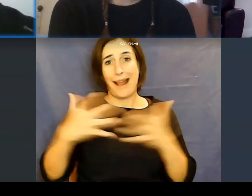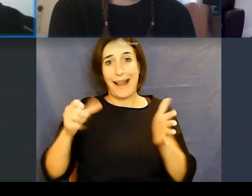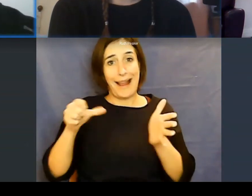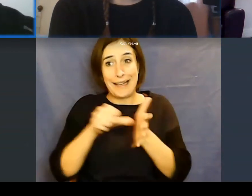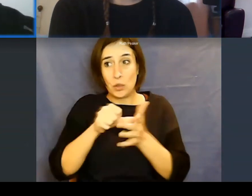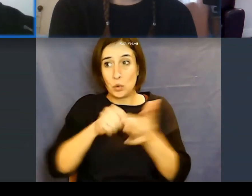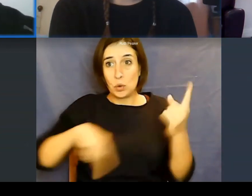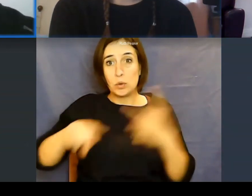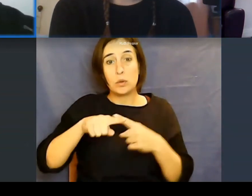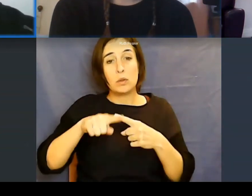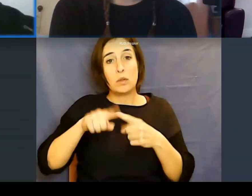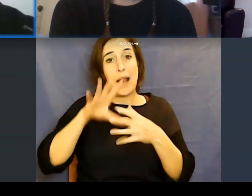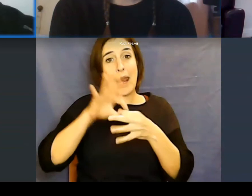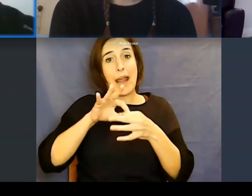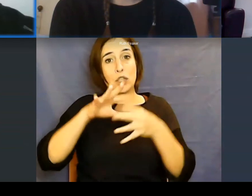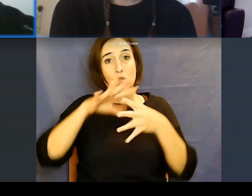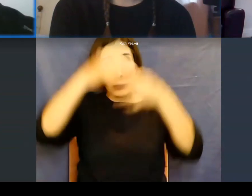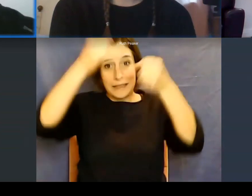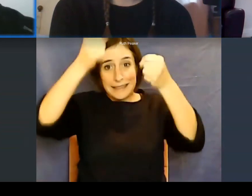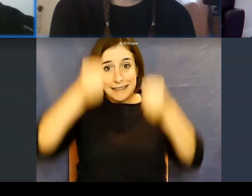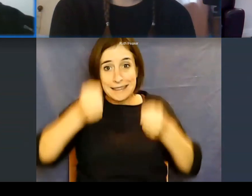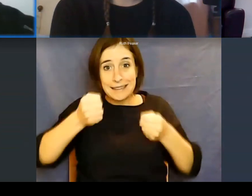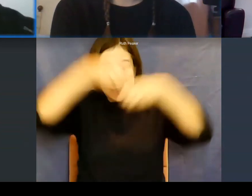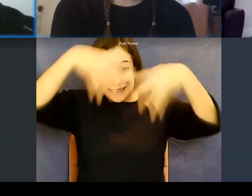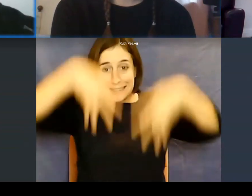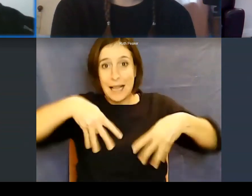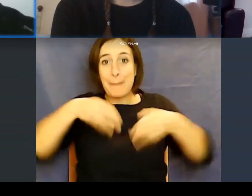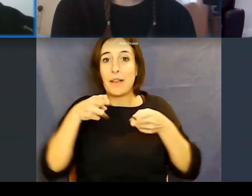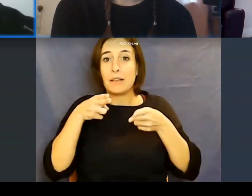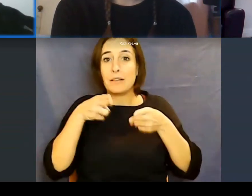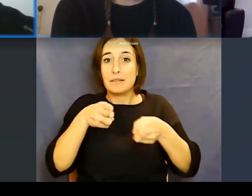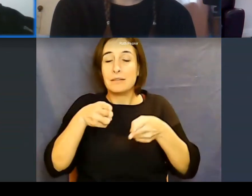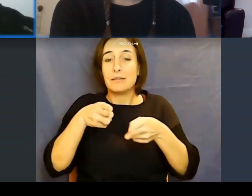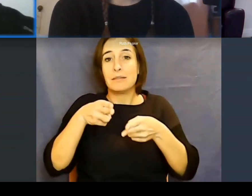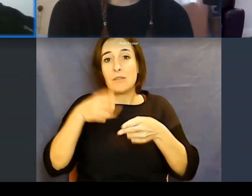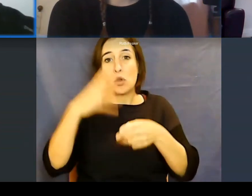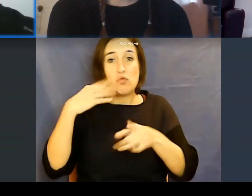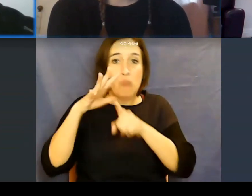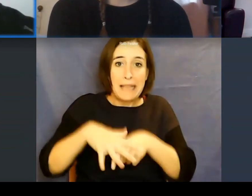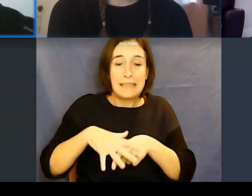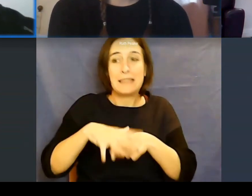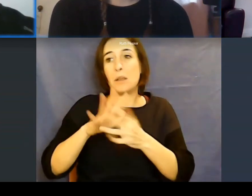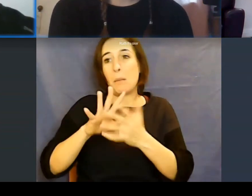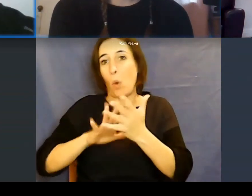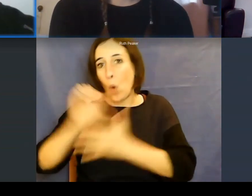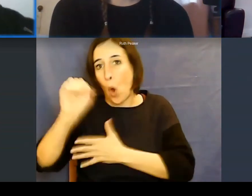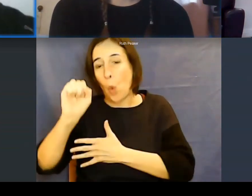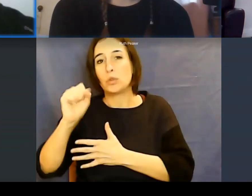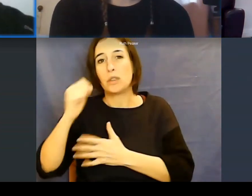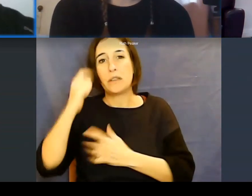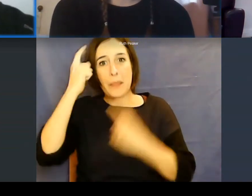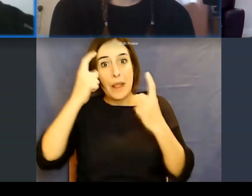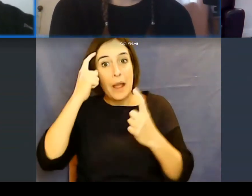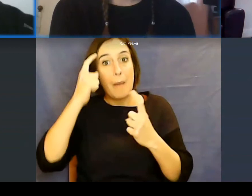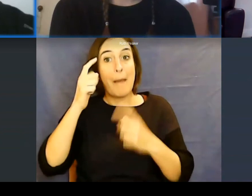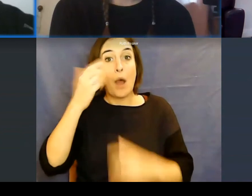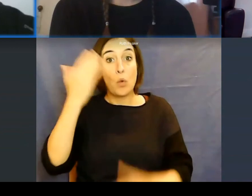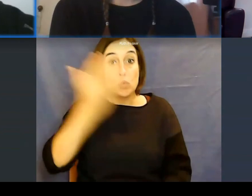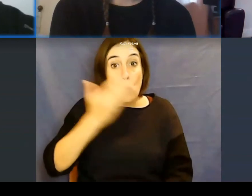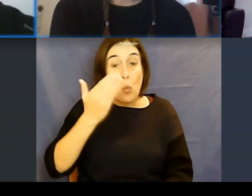be it personal prejudices, all the cultural factors around school and the media, but also looking at organizations' policies.